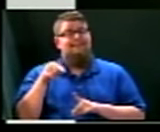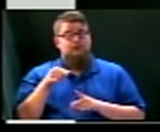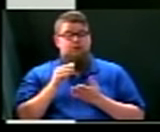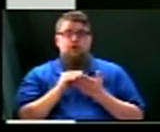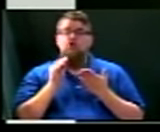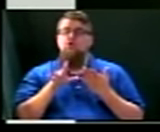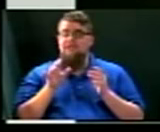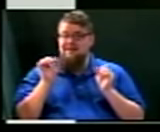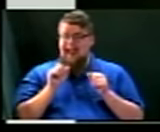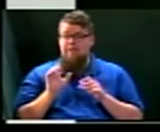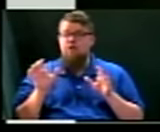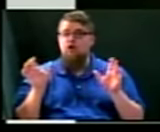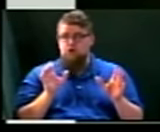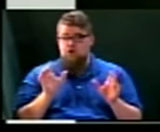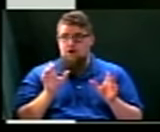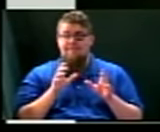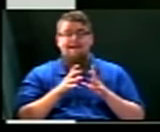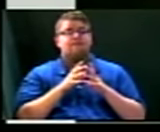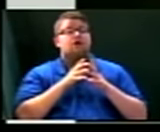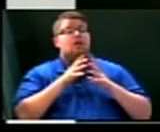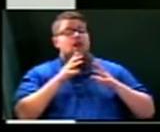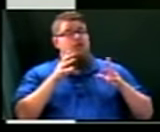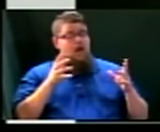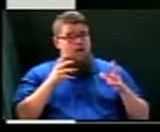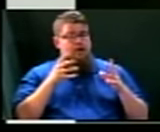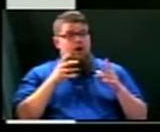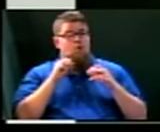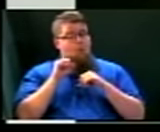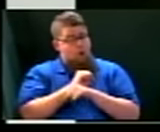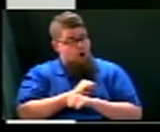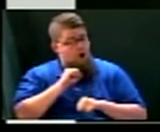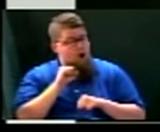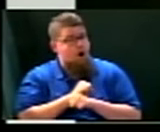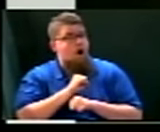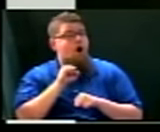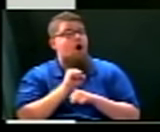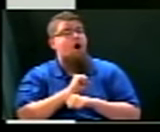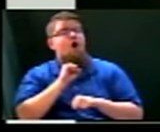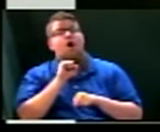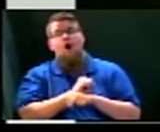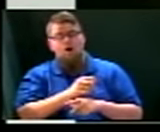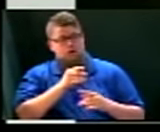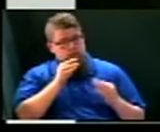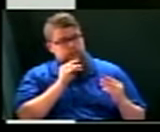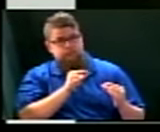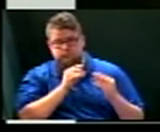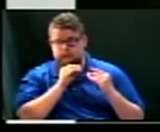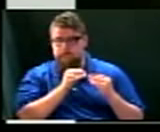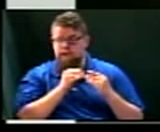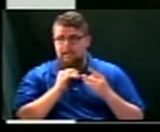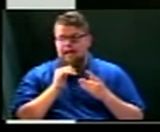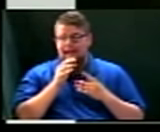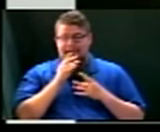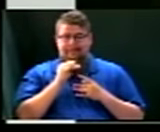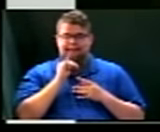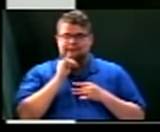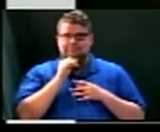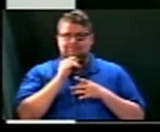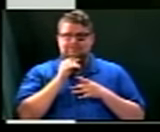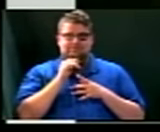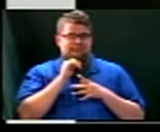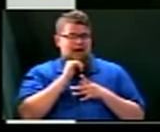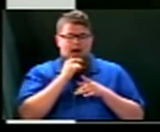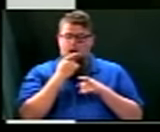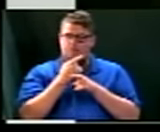do after a lot of pain and a lot of work and a lot of inappropriate time